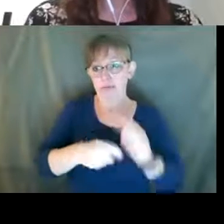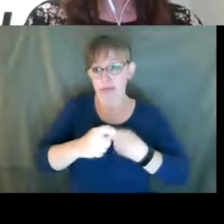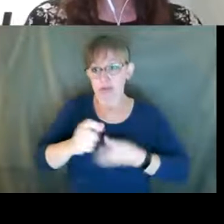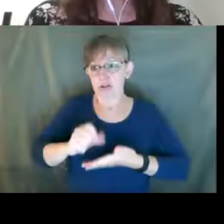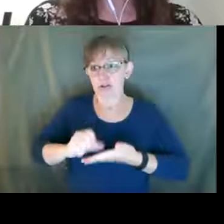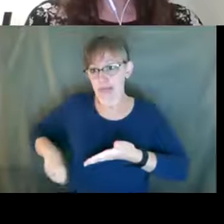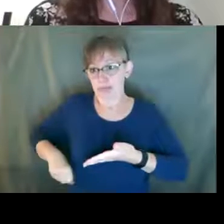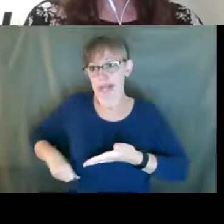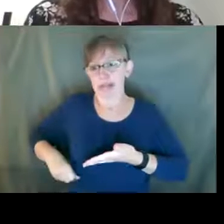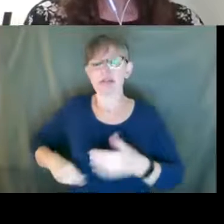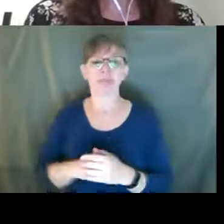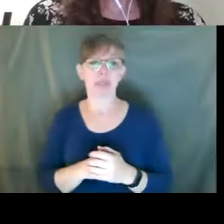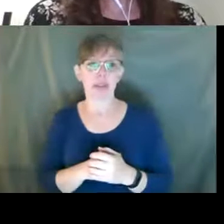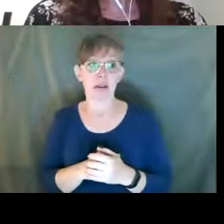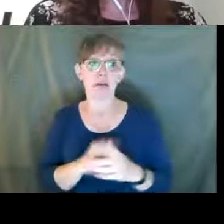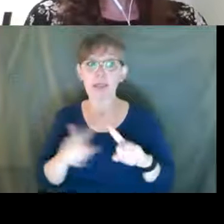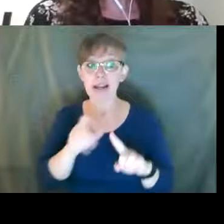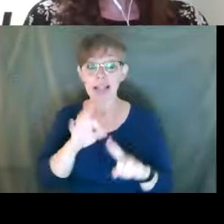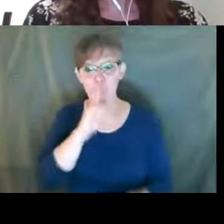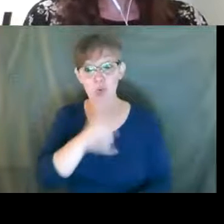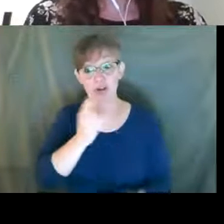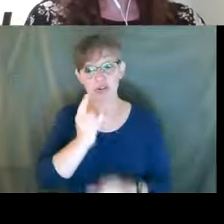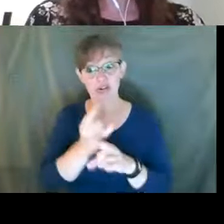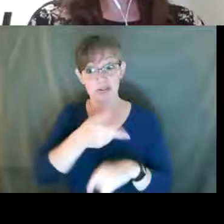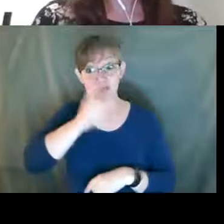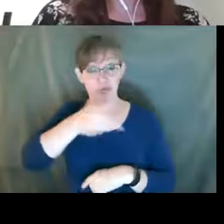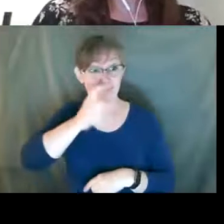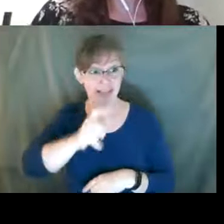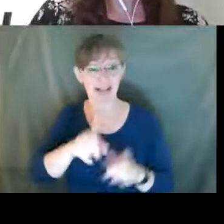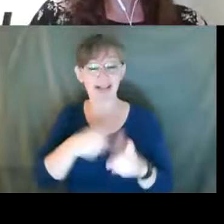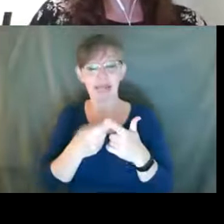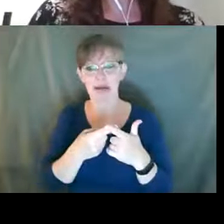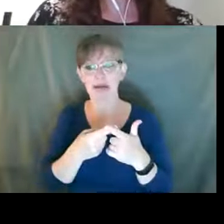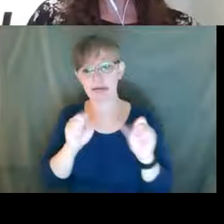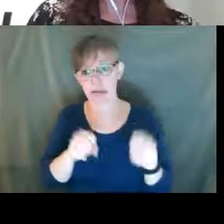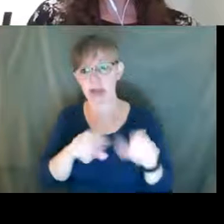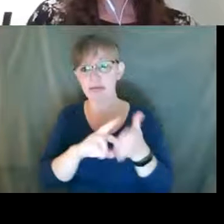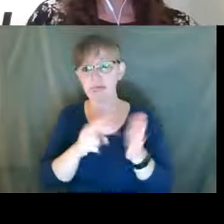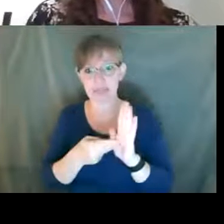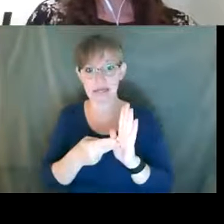in order to be eligible to be put on a list to receive a kidney.